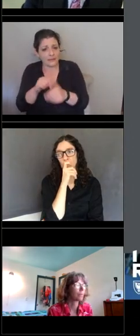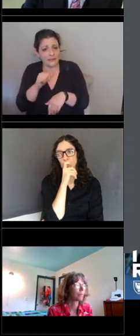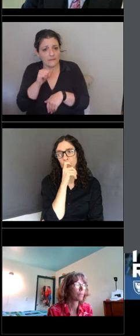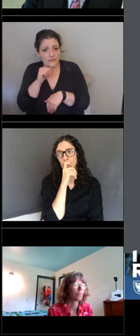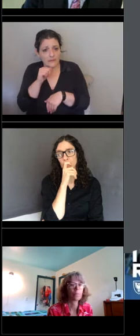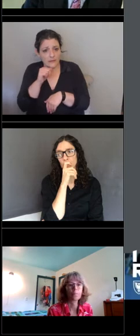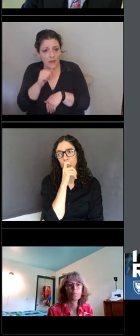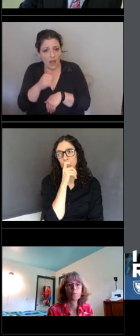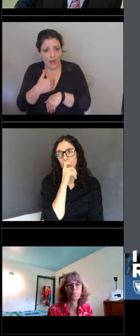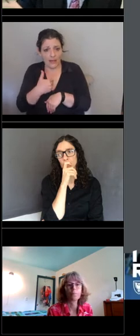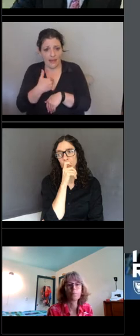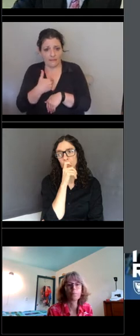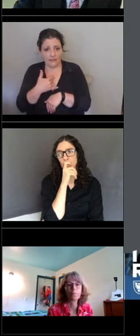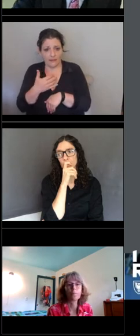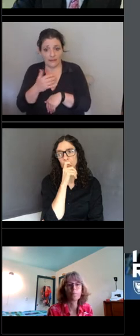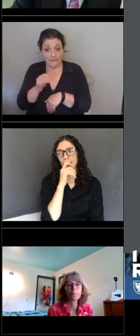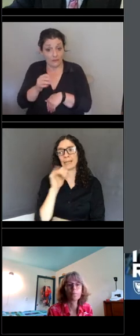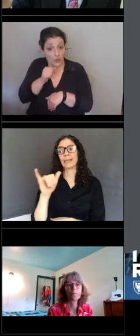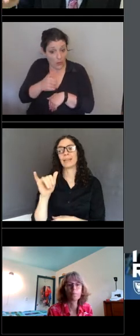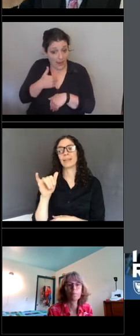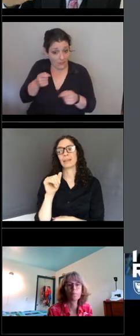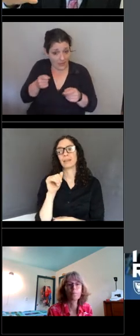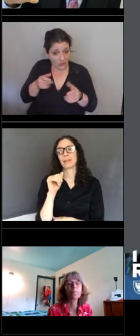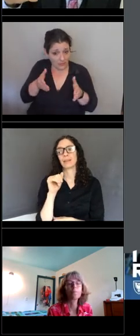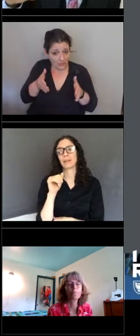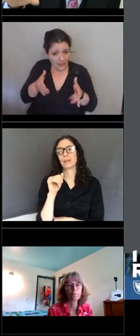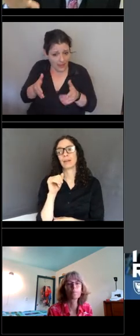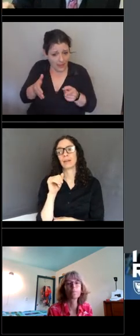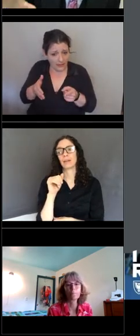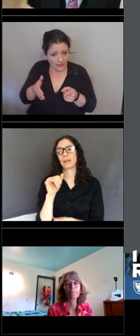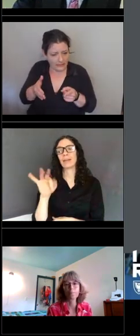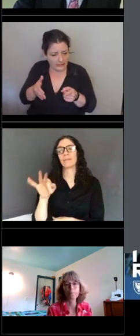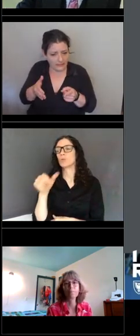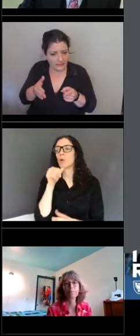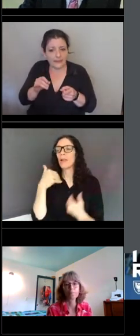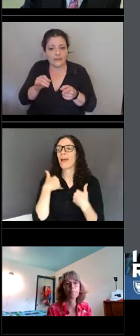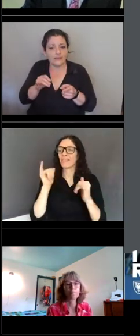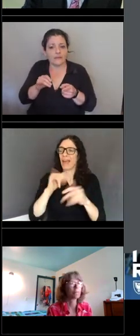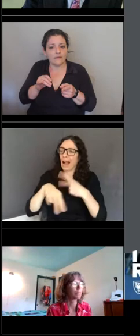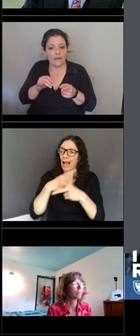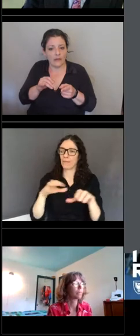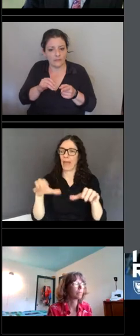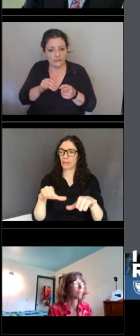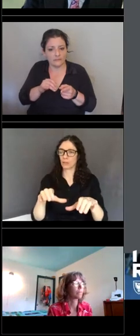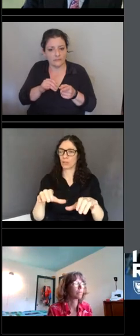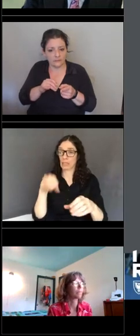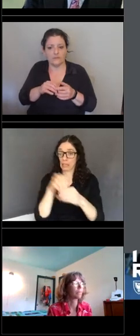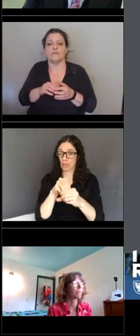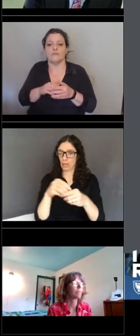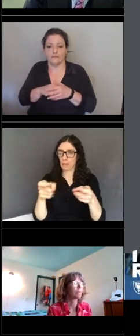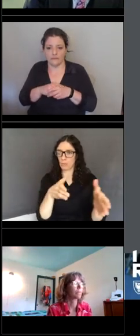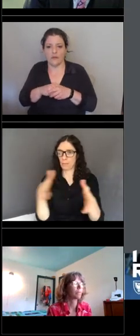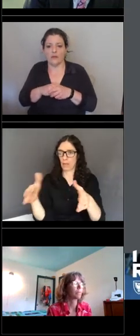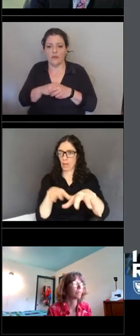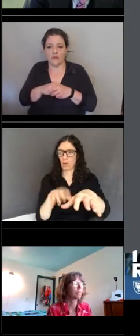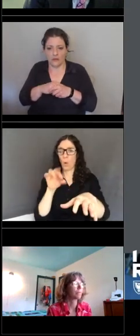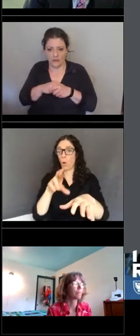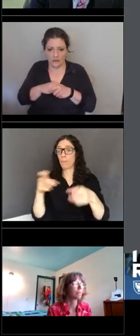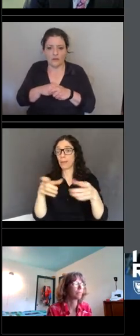less onus on having to actually complete the action if it's not solidified within the management plan. But the truth is, on the